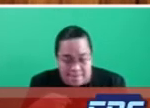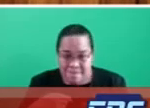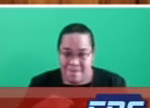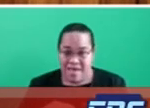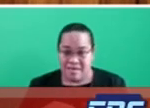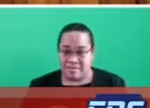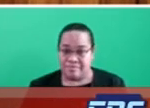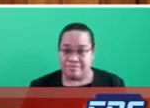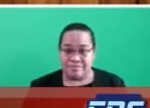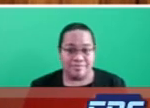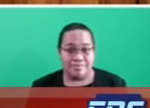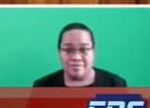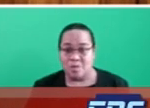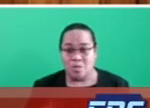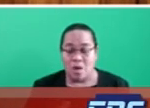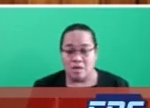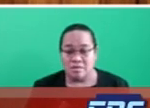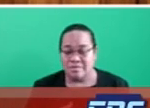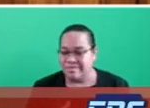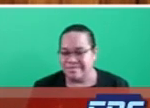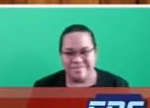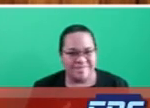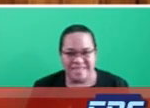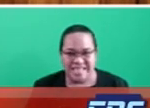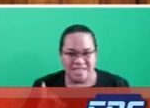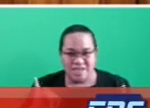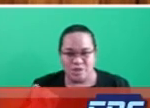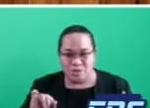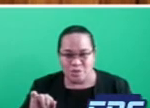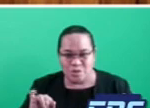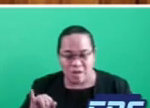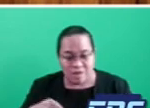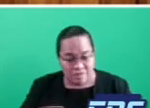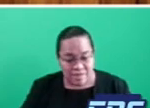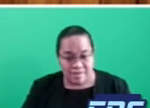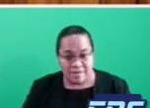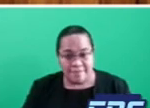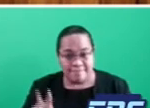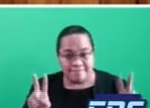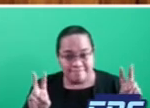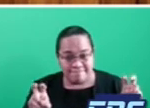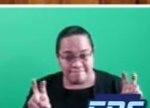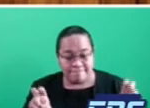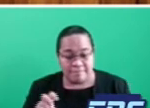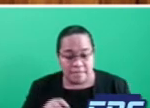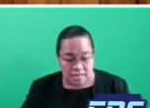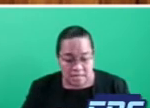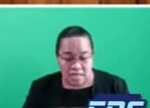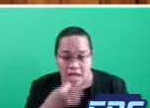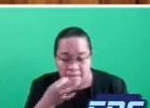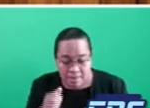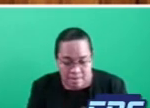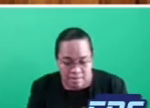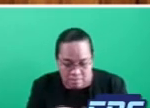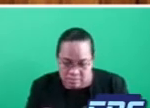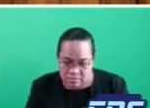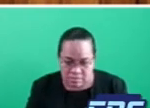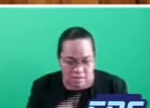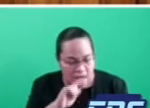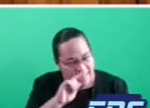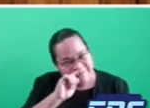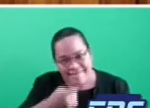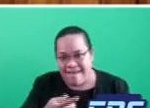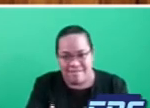that regardless of the issue of contention, this petition cannot be tabled